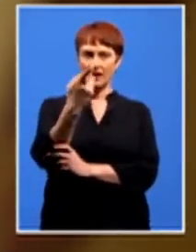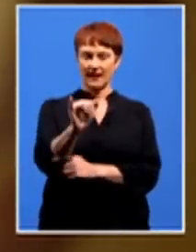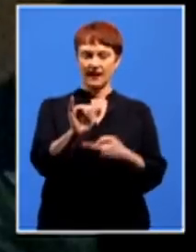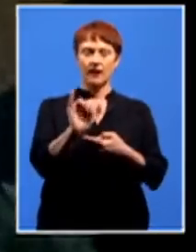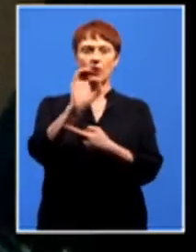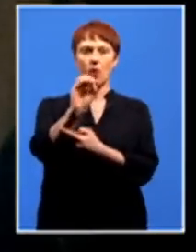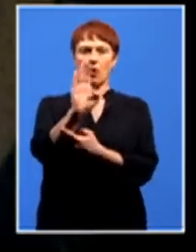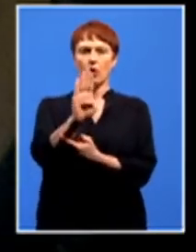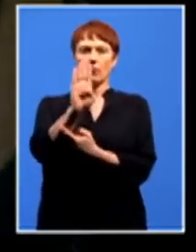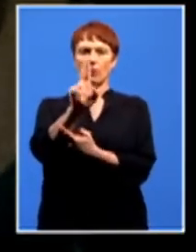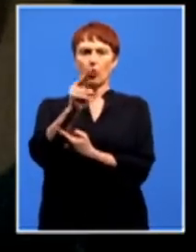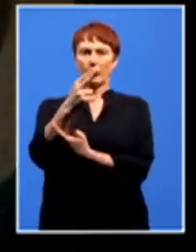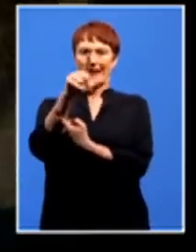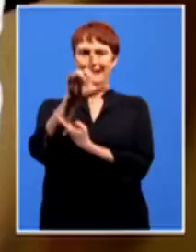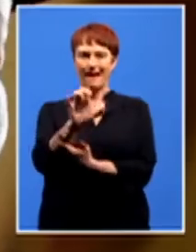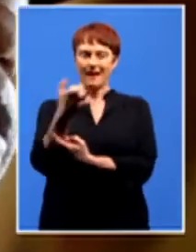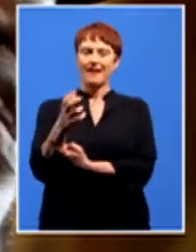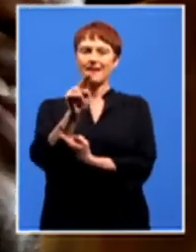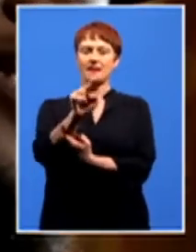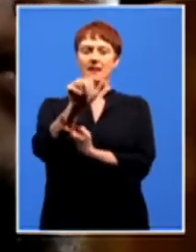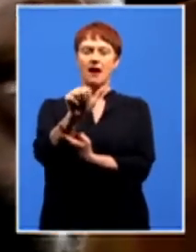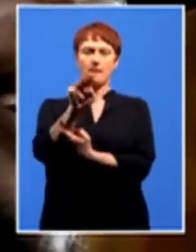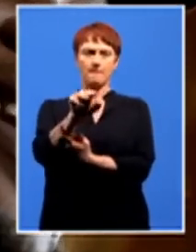Oguhle Ogwamadlamani. No one really gets it.